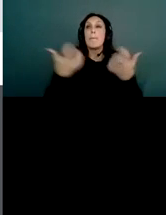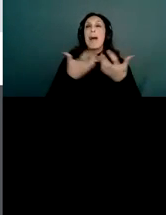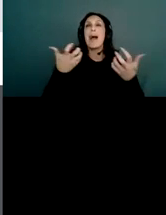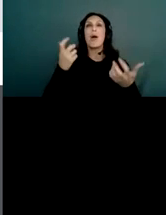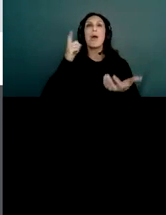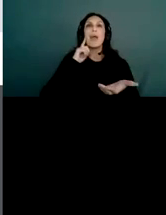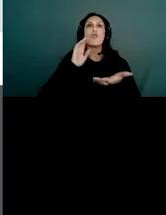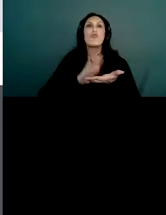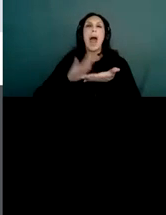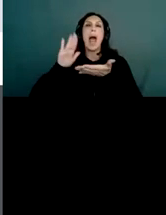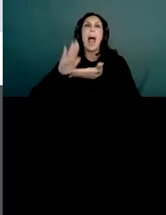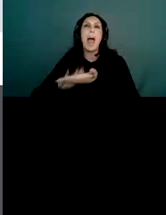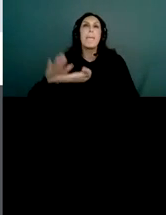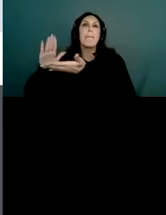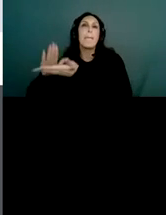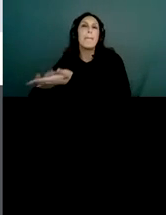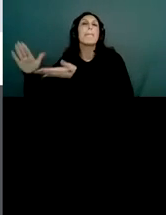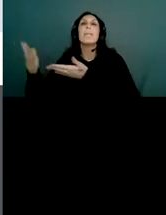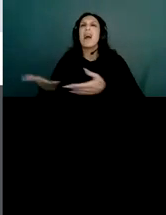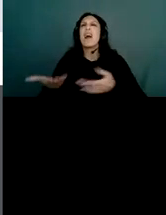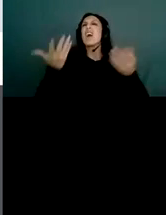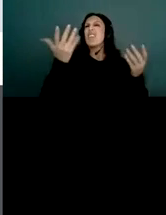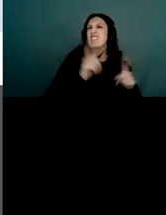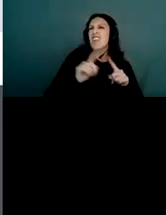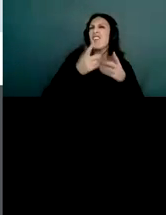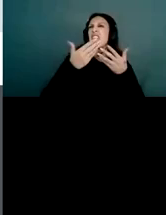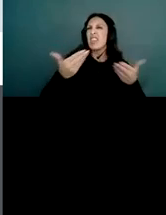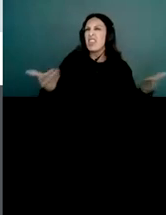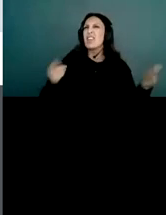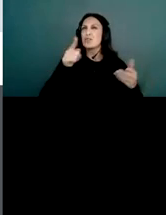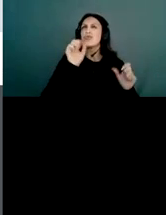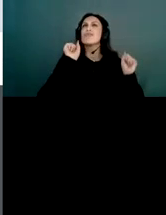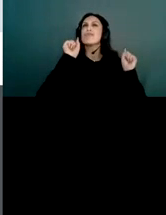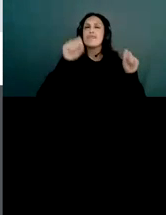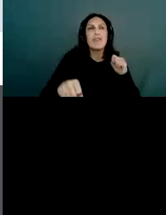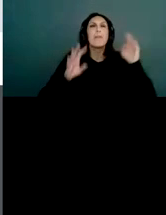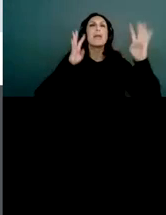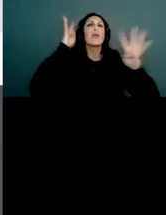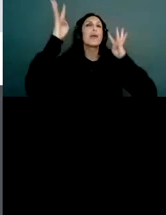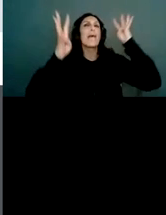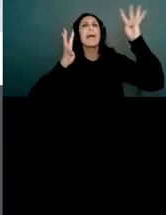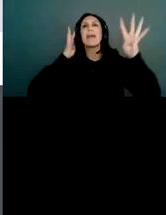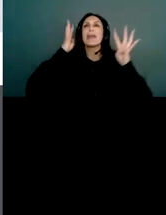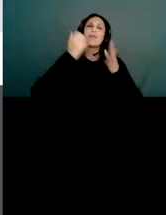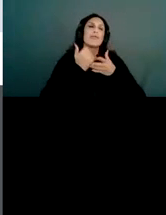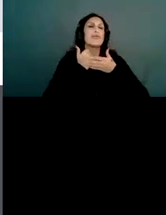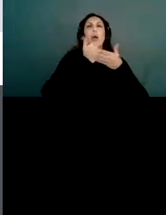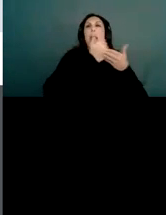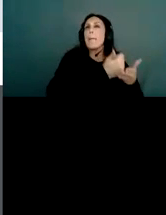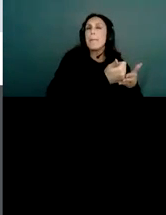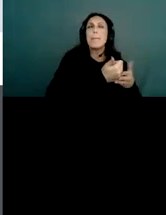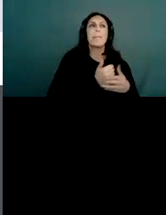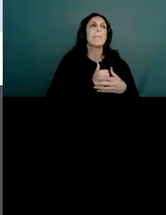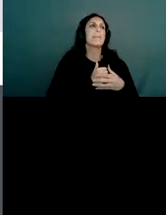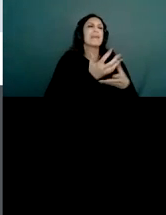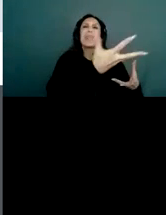some activities that you can do. Just really dig into those home activities that are there and find those that are going to be engaging